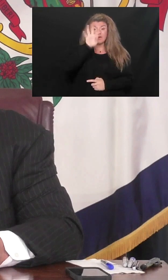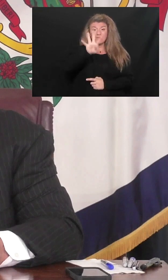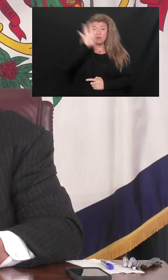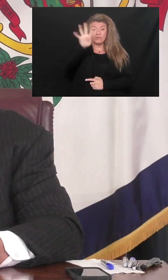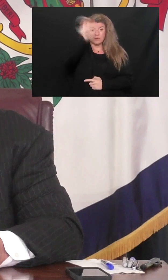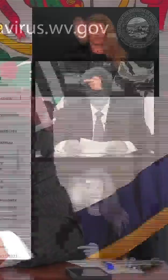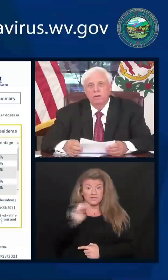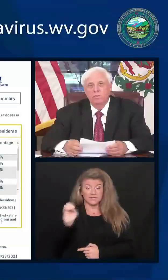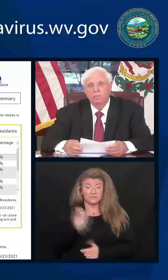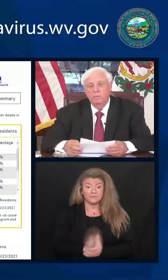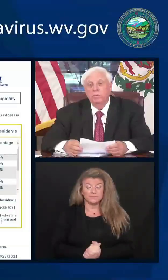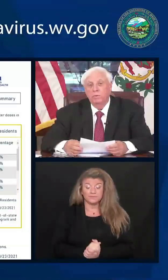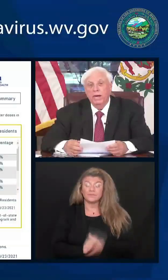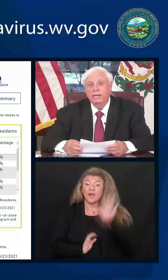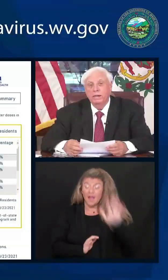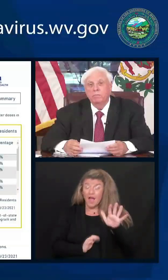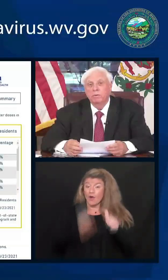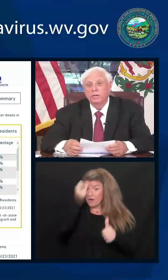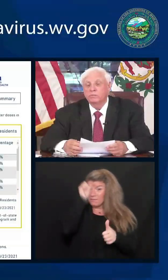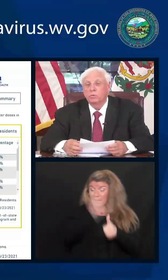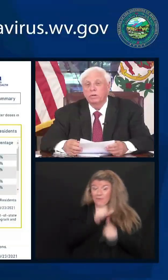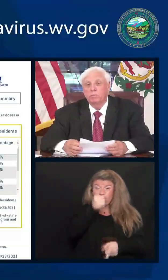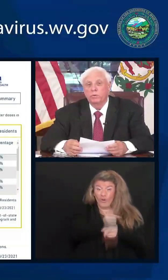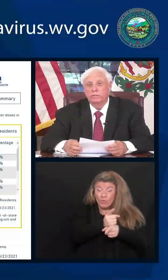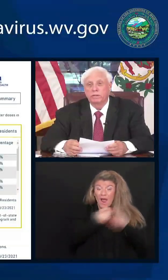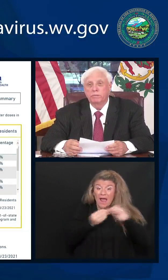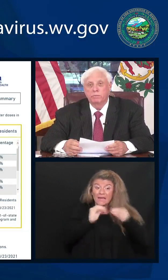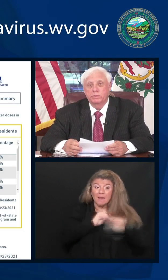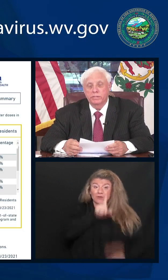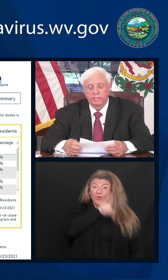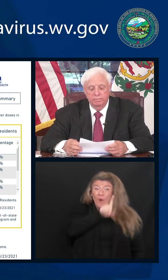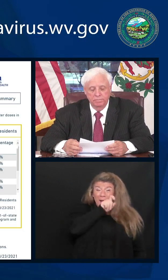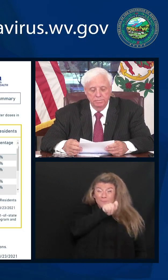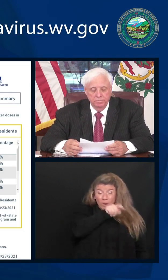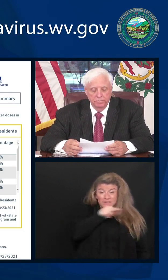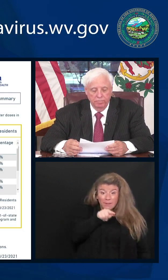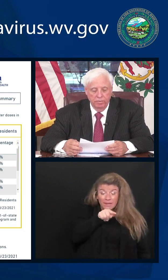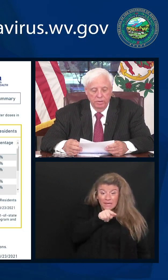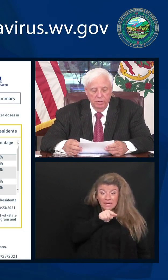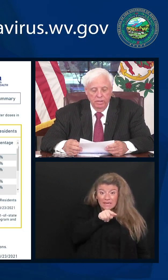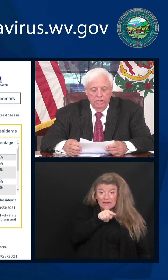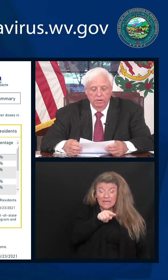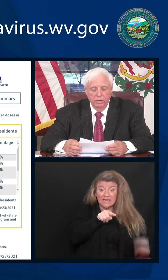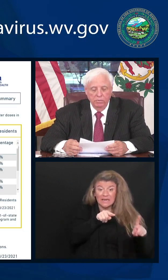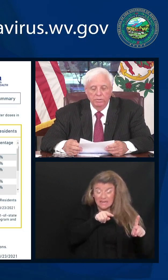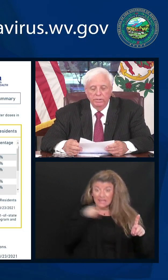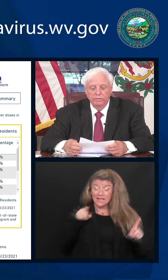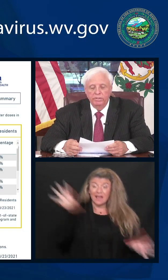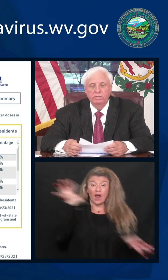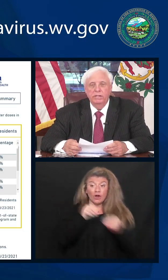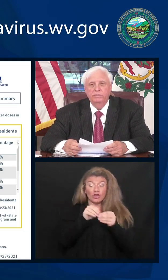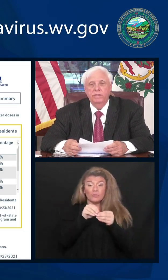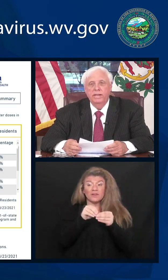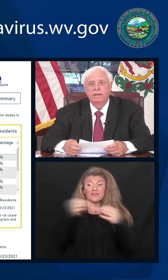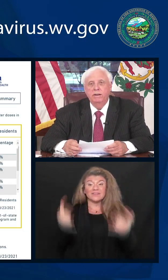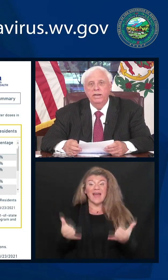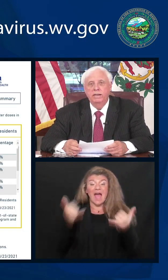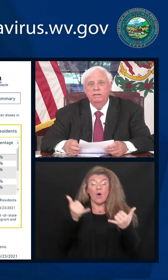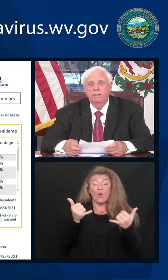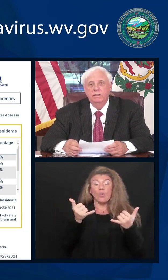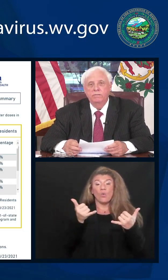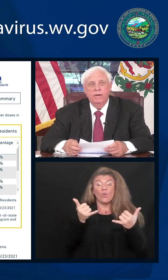11.44%. Remember, the right number is 1-point-something%. Our cumulative is